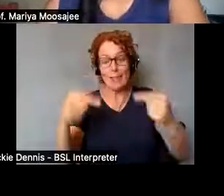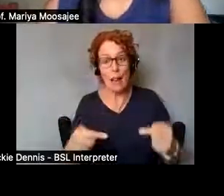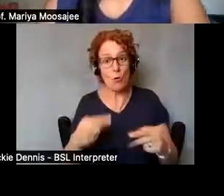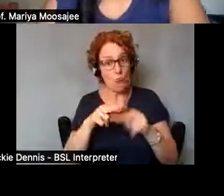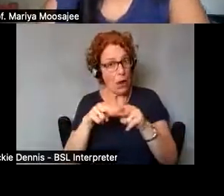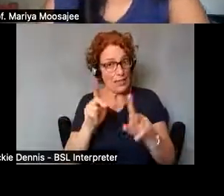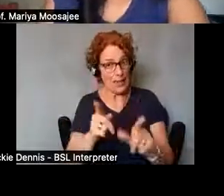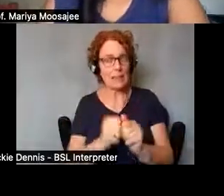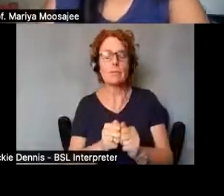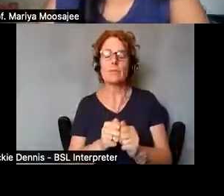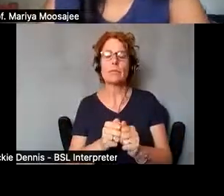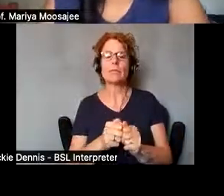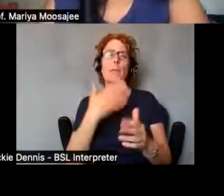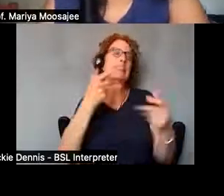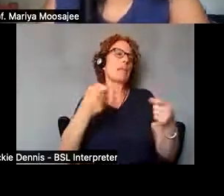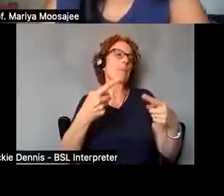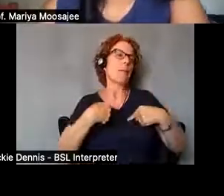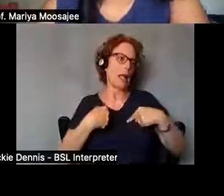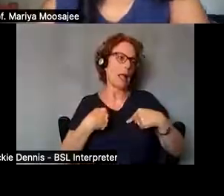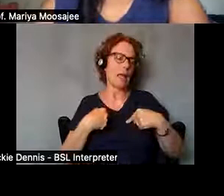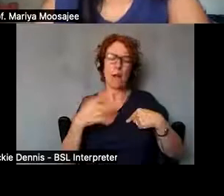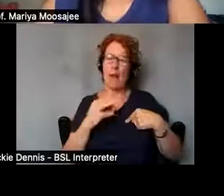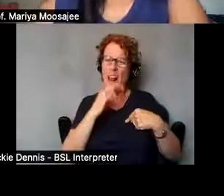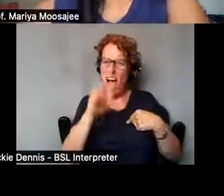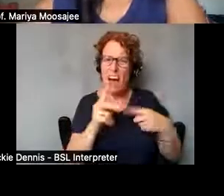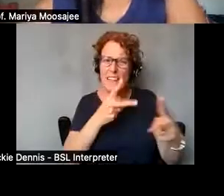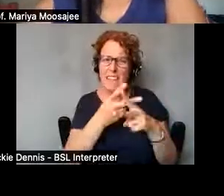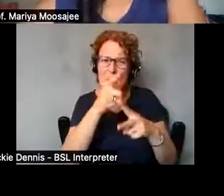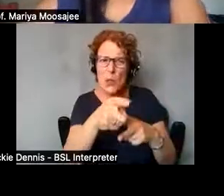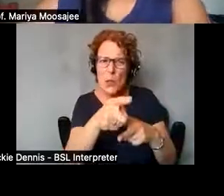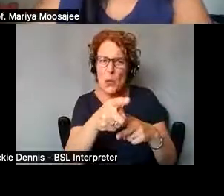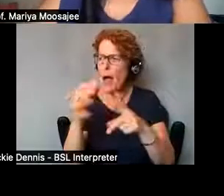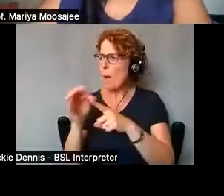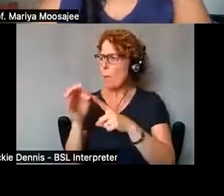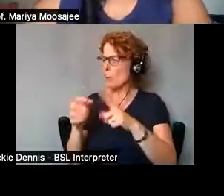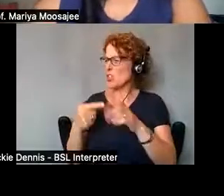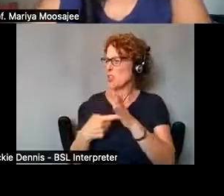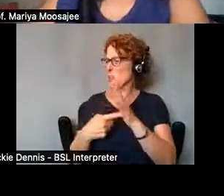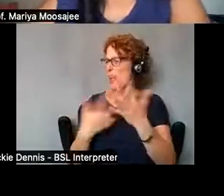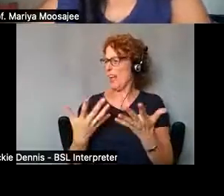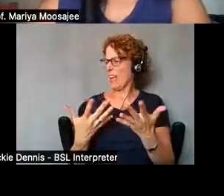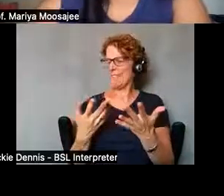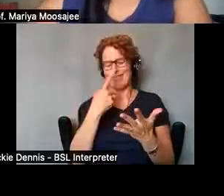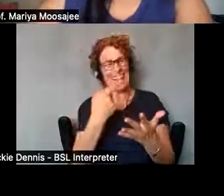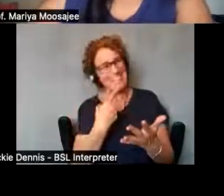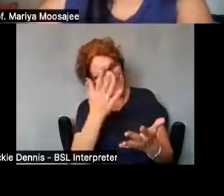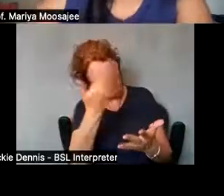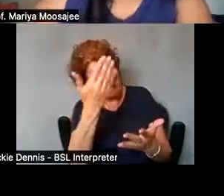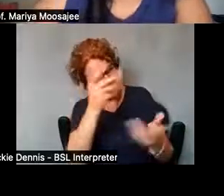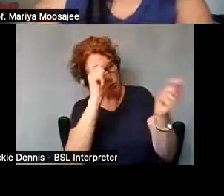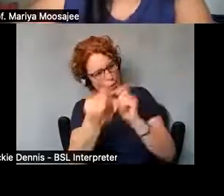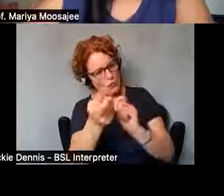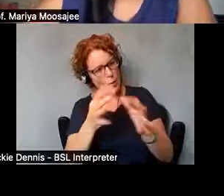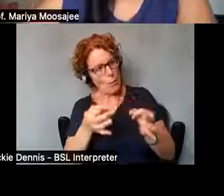clinics, then send me an email and say, we asked to see you, but I've got an appointment on a Tuesday, and then I can tell the clerks and get that reassigned